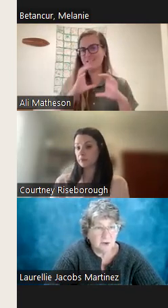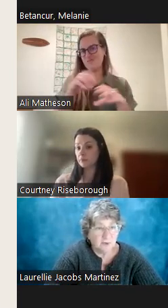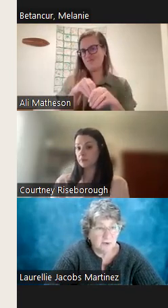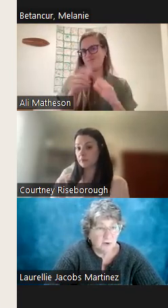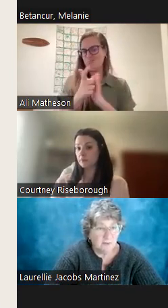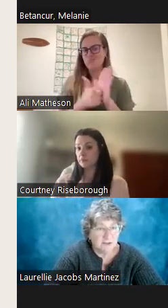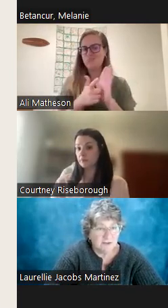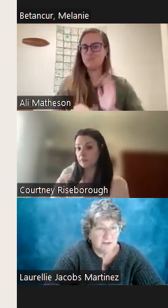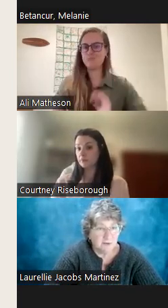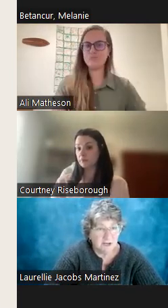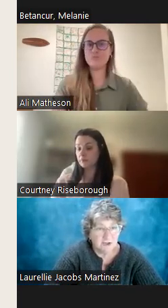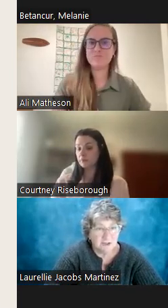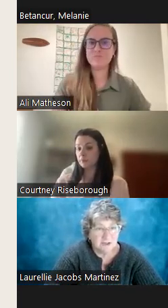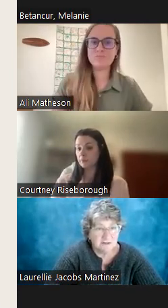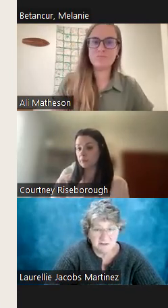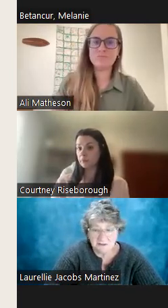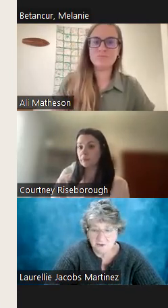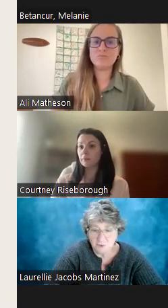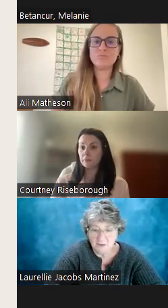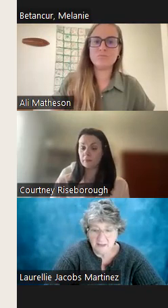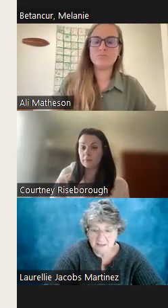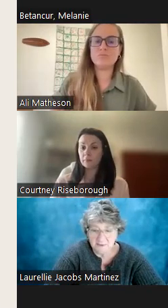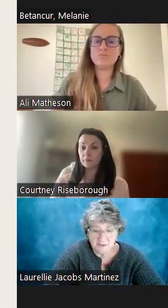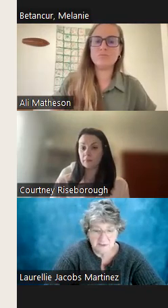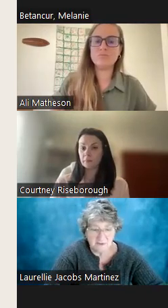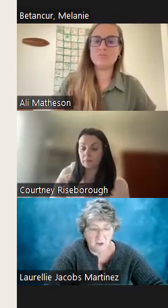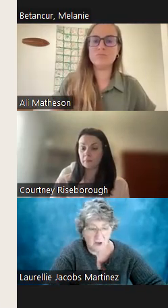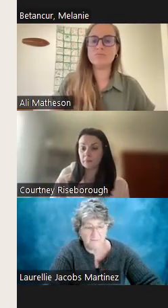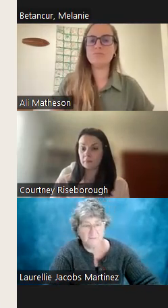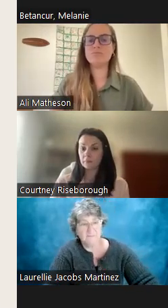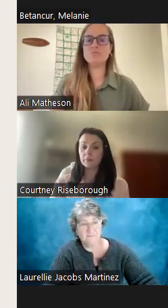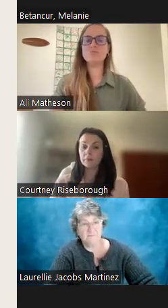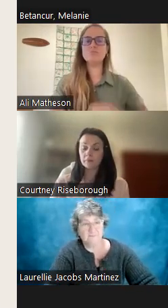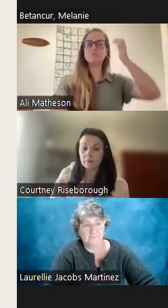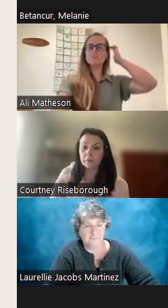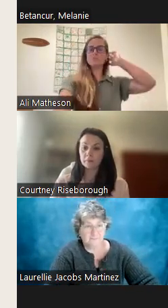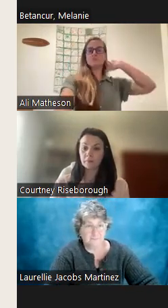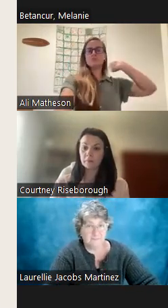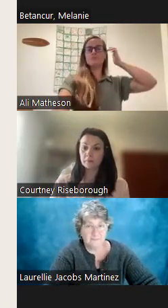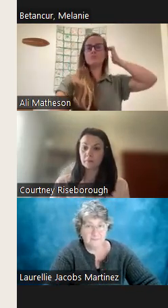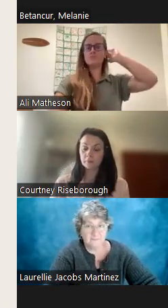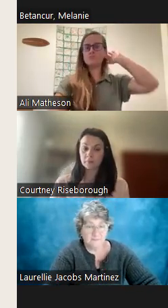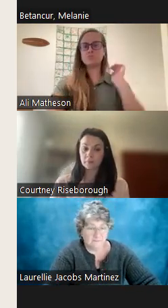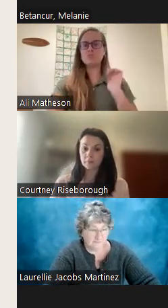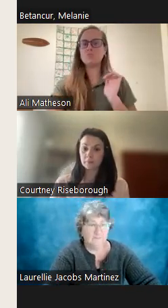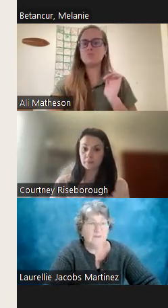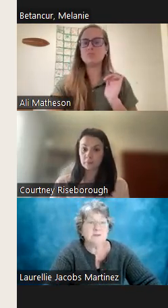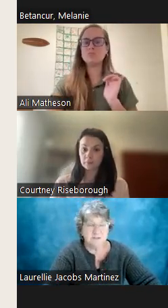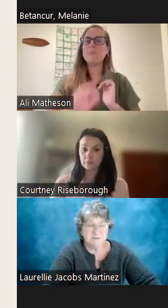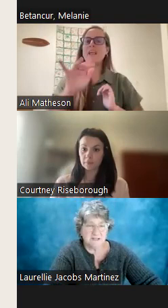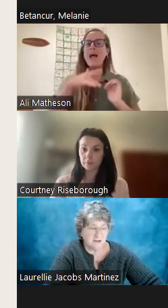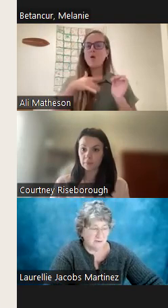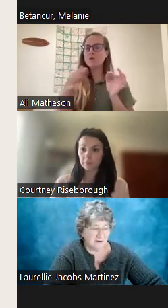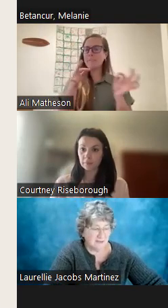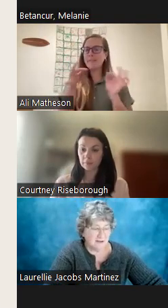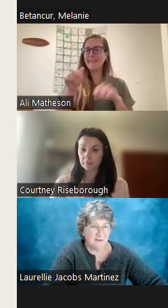an interpreter who matches the communication needs of the individual, and that's built into the law. Specifically Title III.